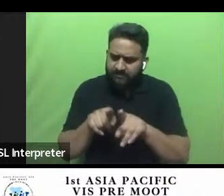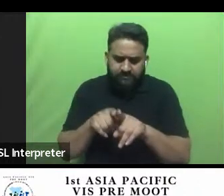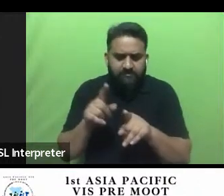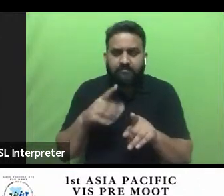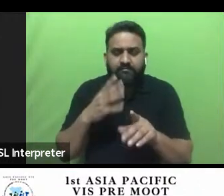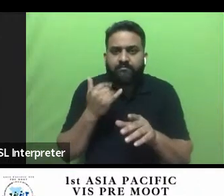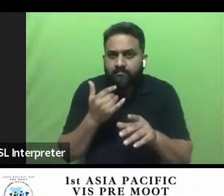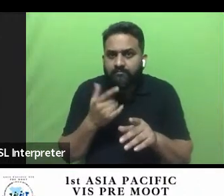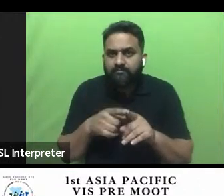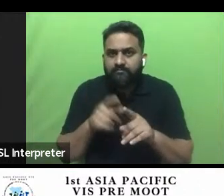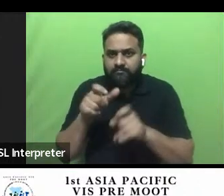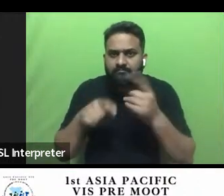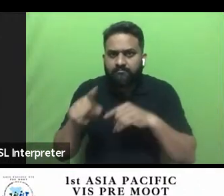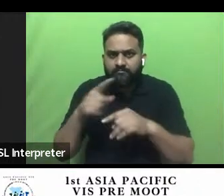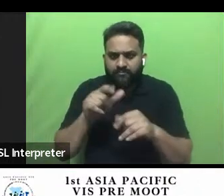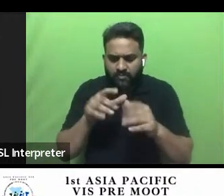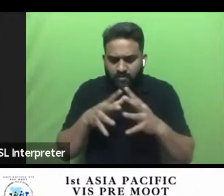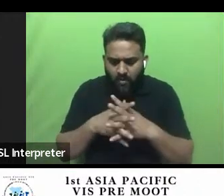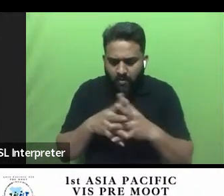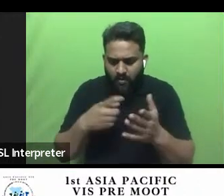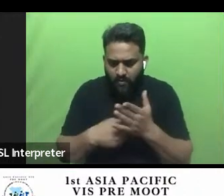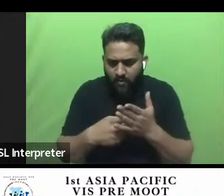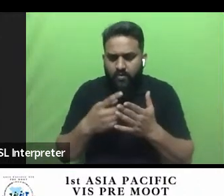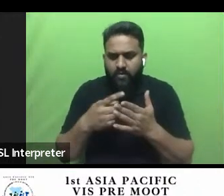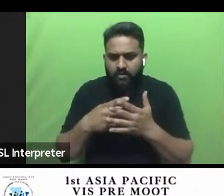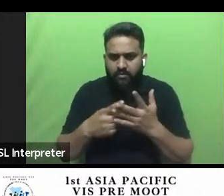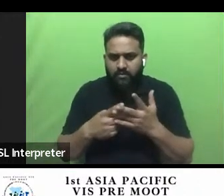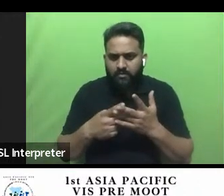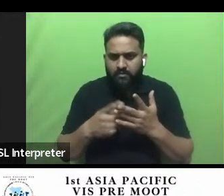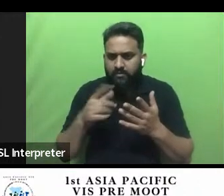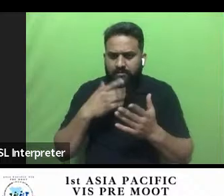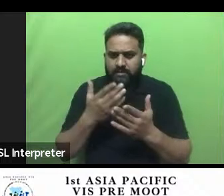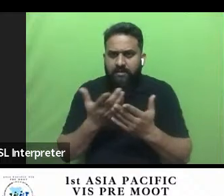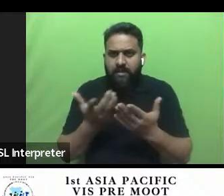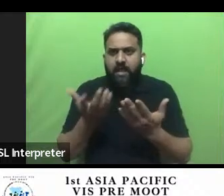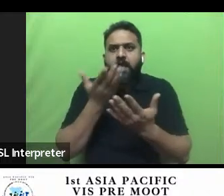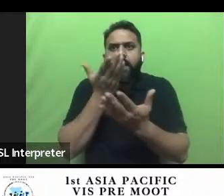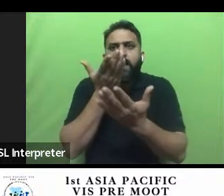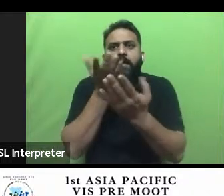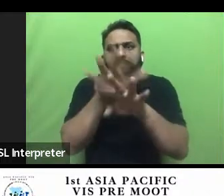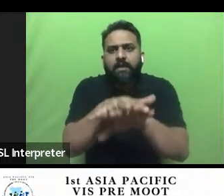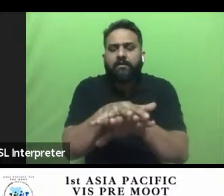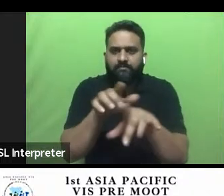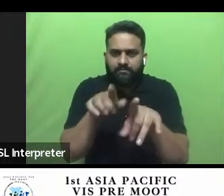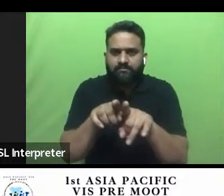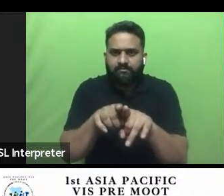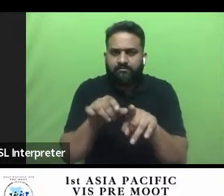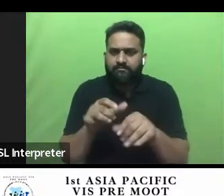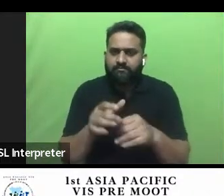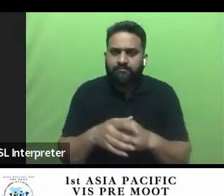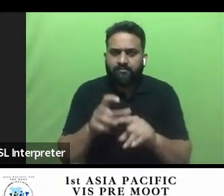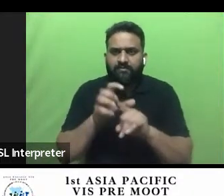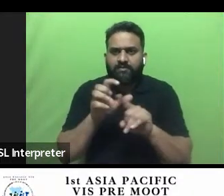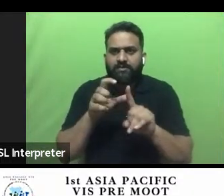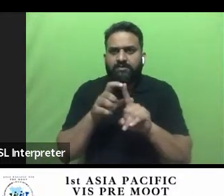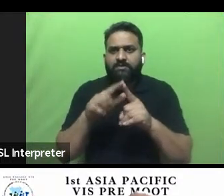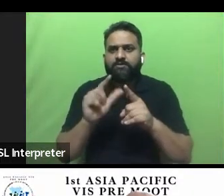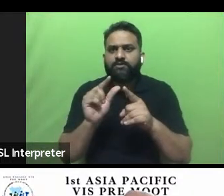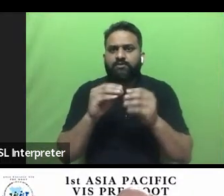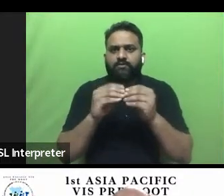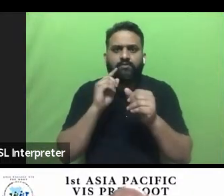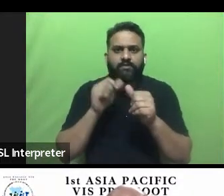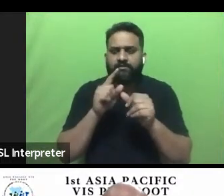default choice of law rule is to apply the law of the seat, in this case, Danubia. So wrapping